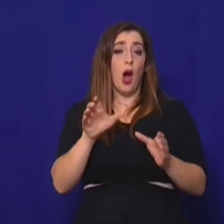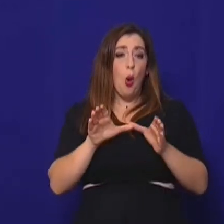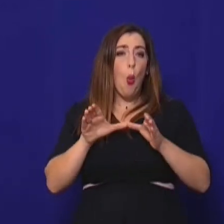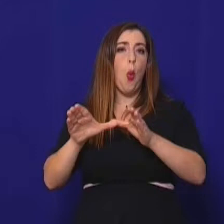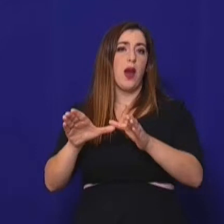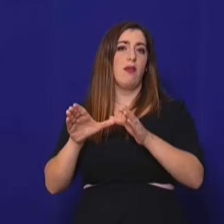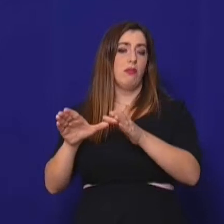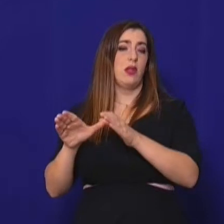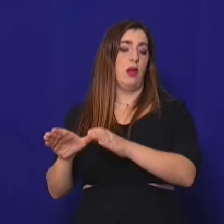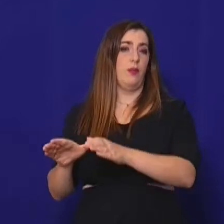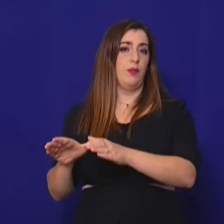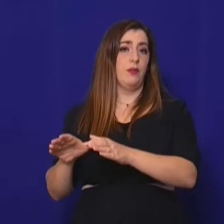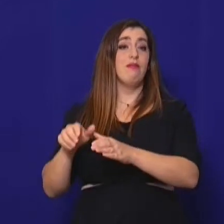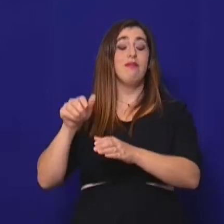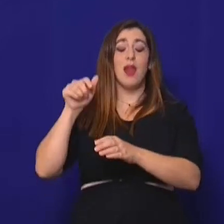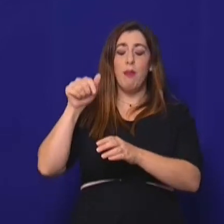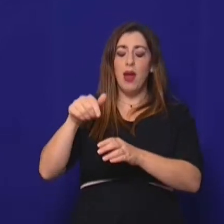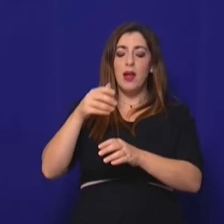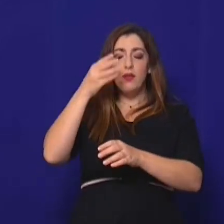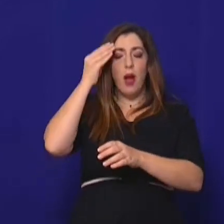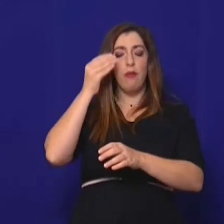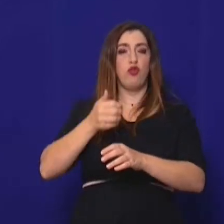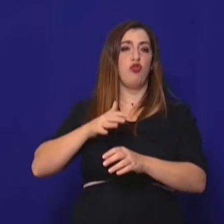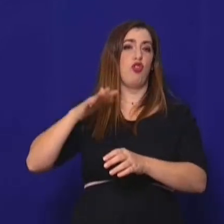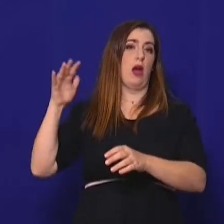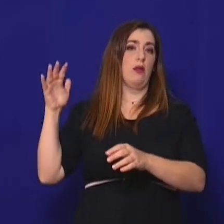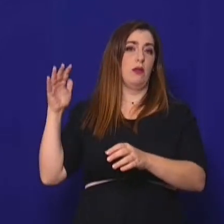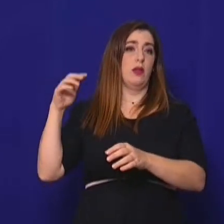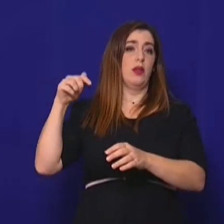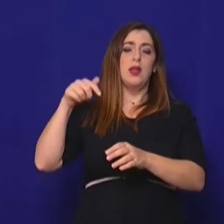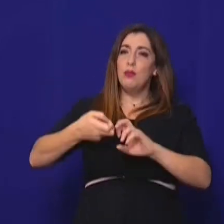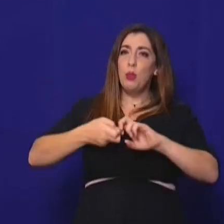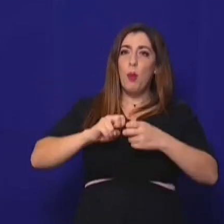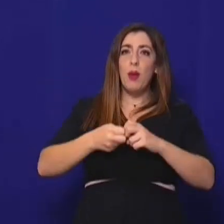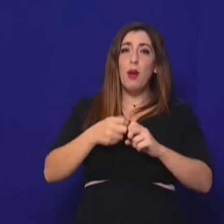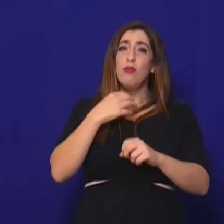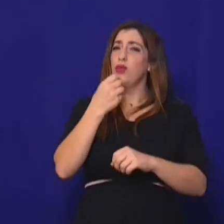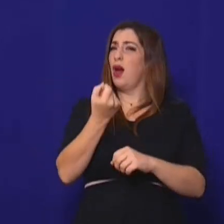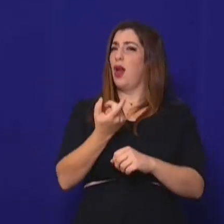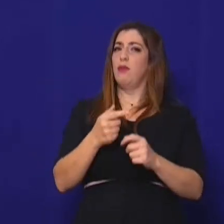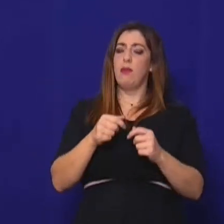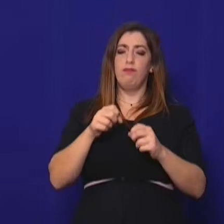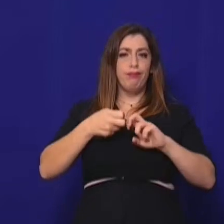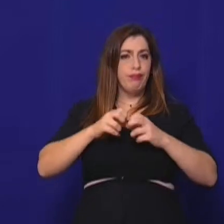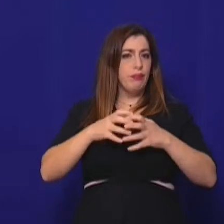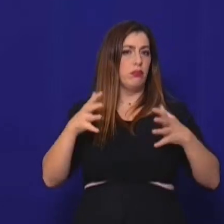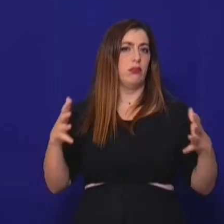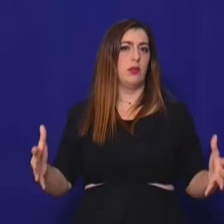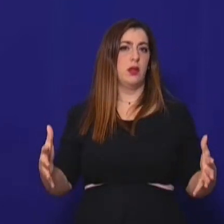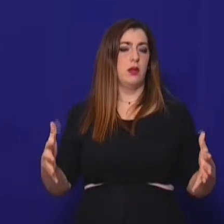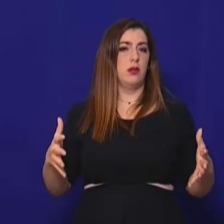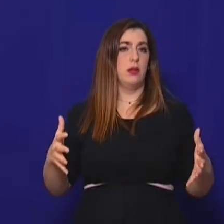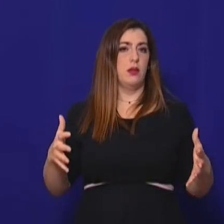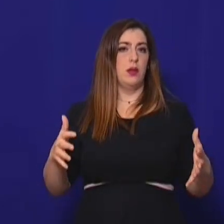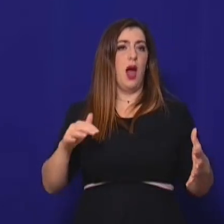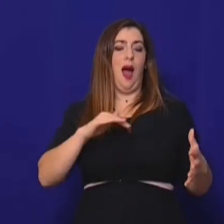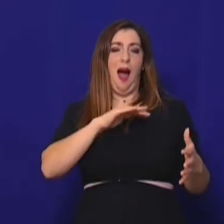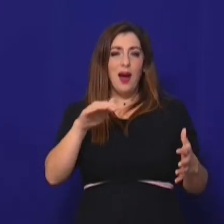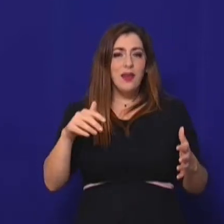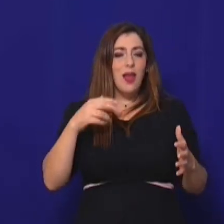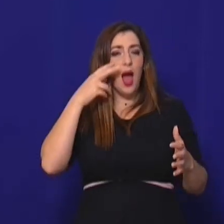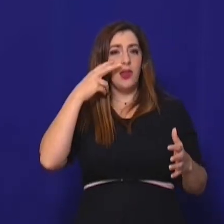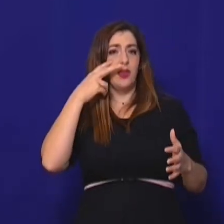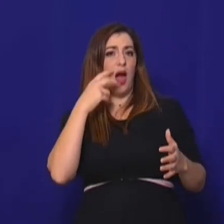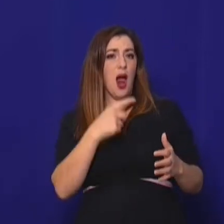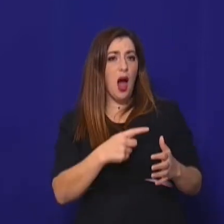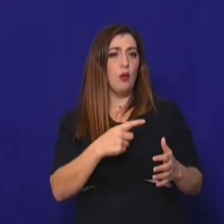din hija pandemija li hija realtà u li nifhmu li għandna l-vantaġġ li l-evidenza qed turina